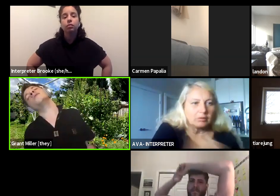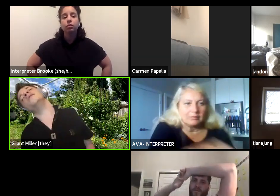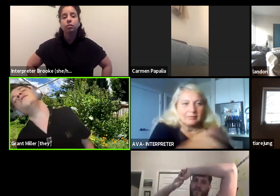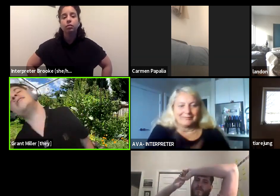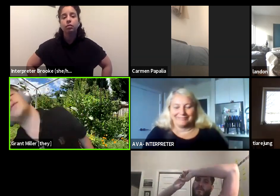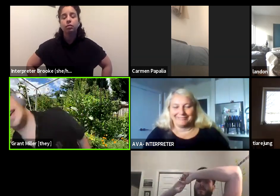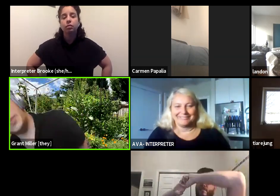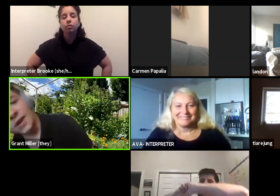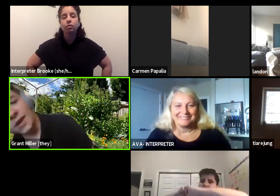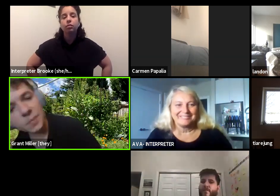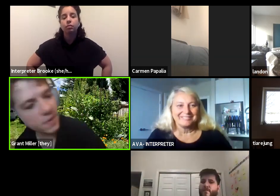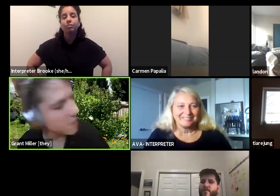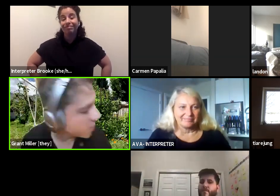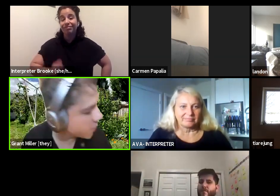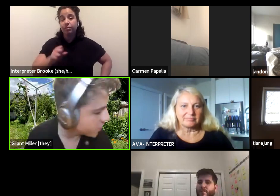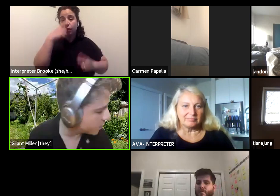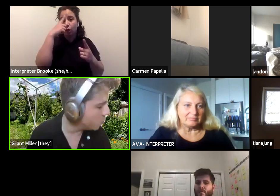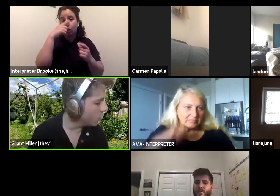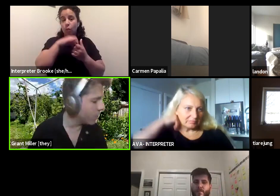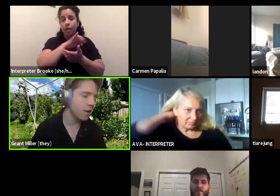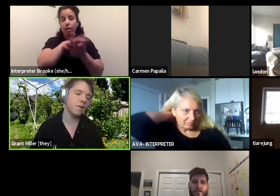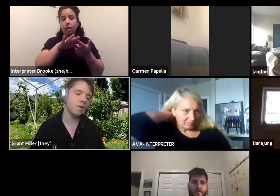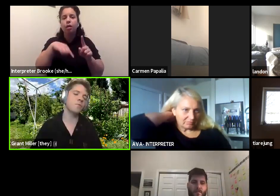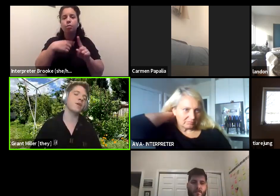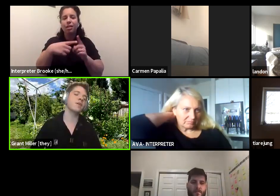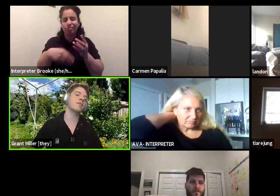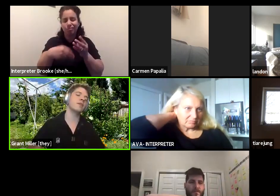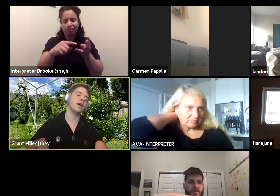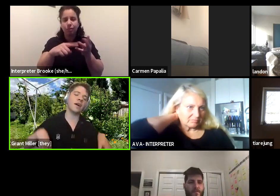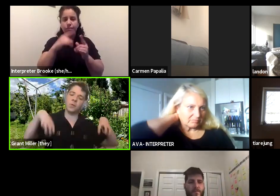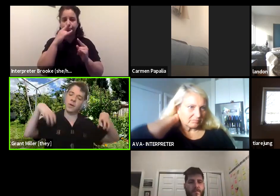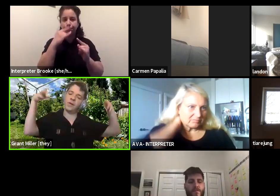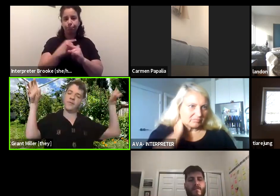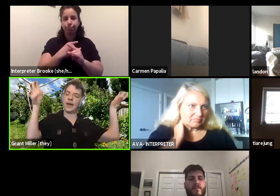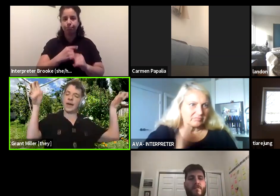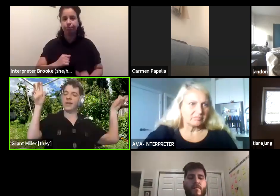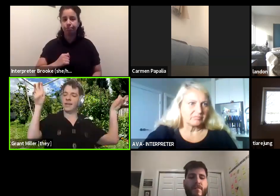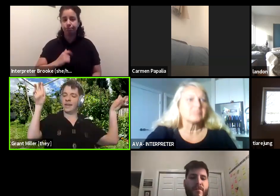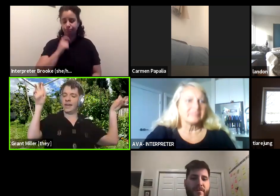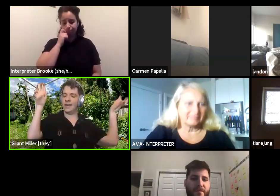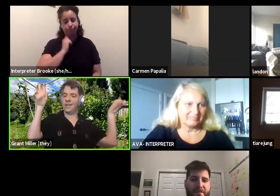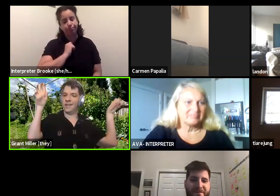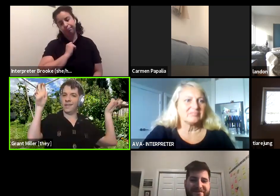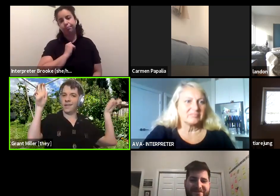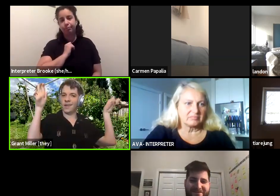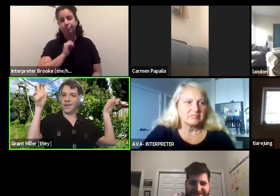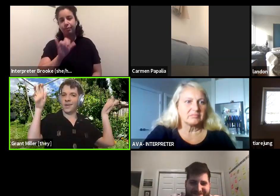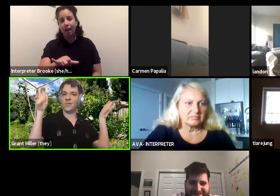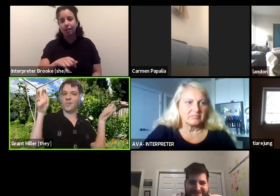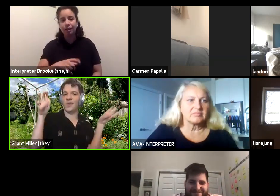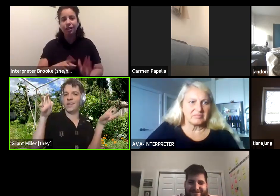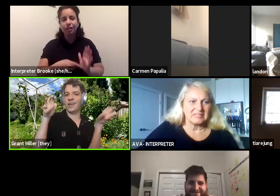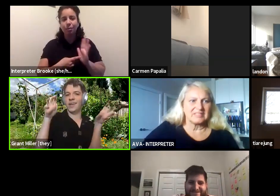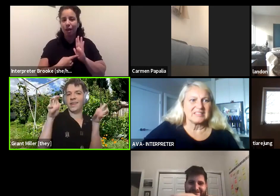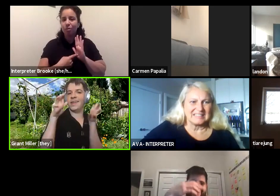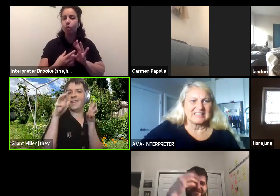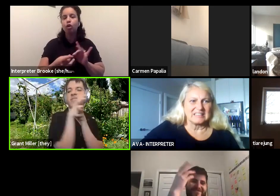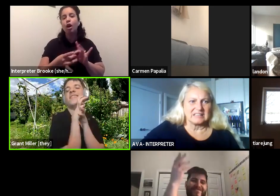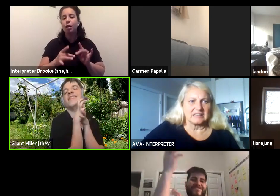I wanna just invite the prompt of moving with awkward fabulosity.